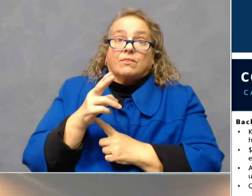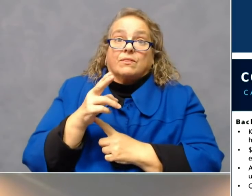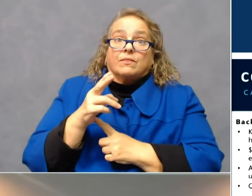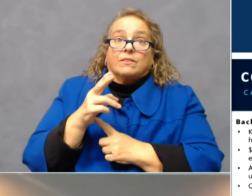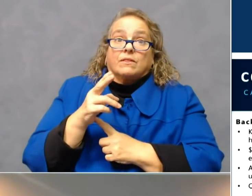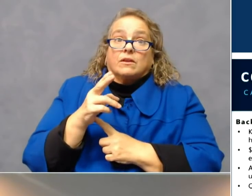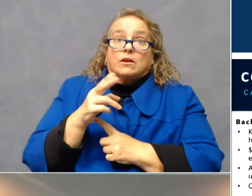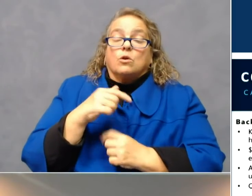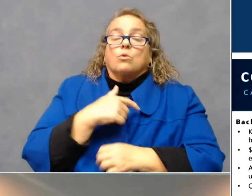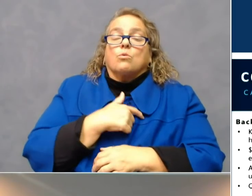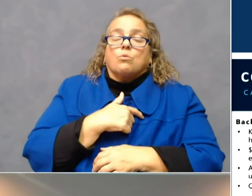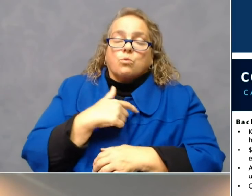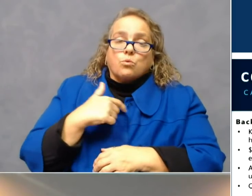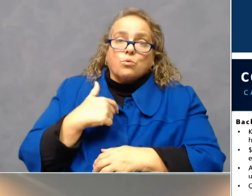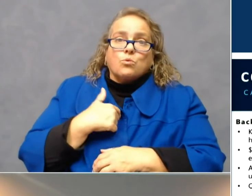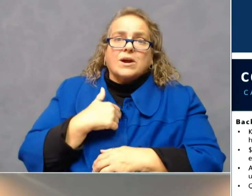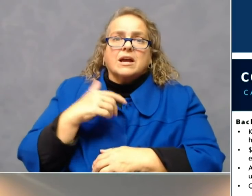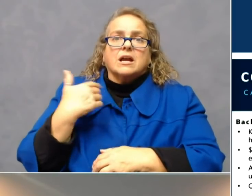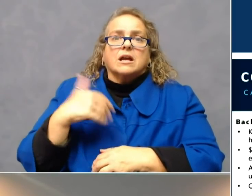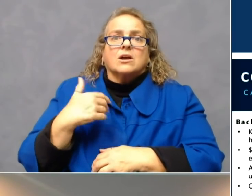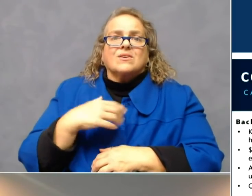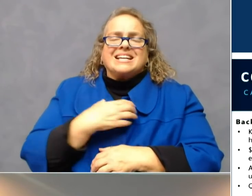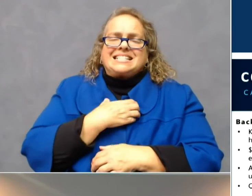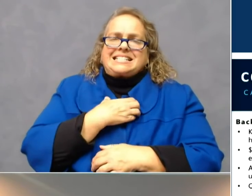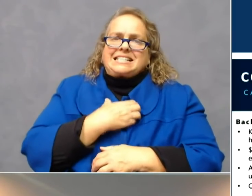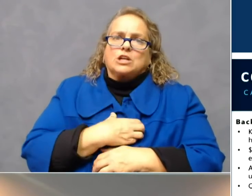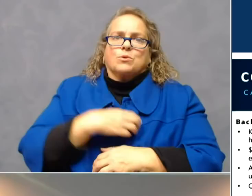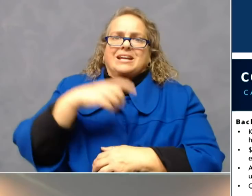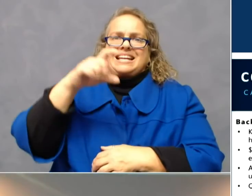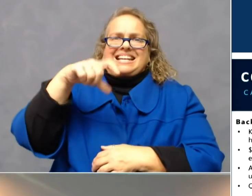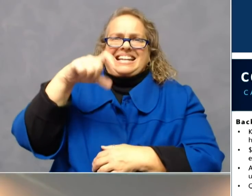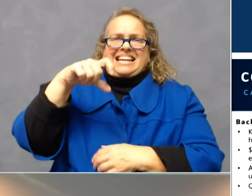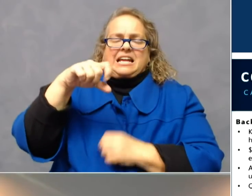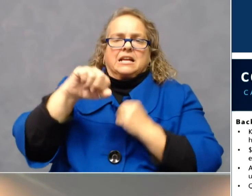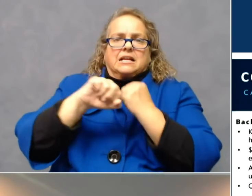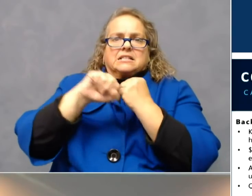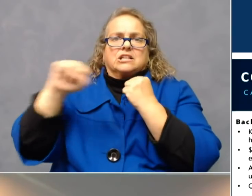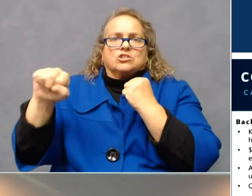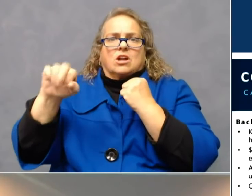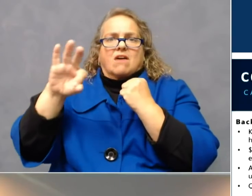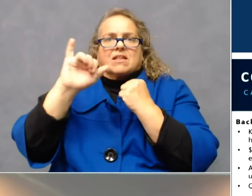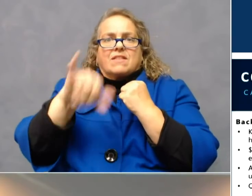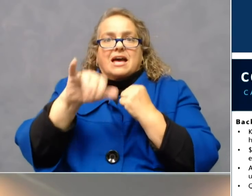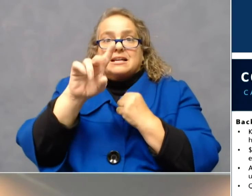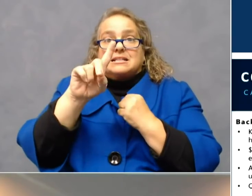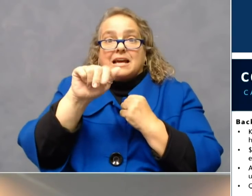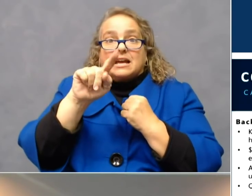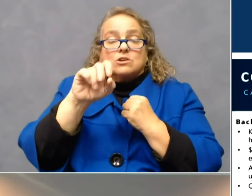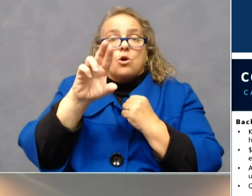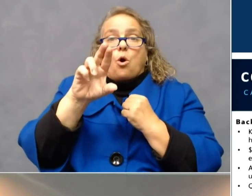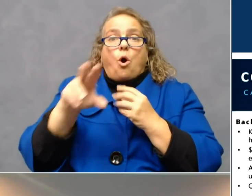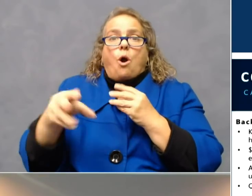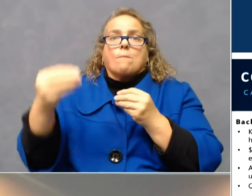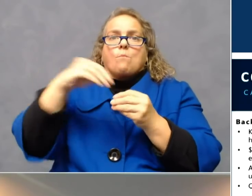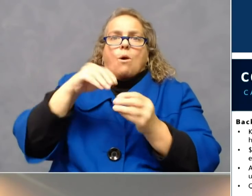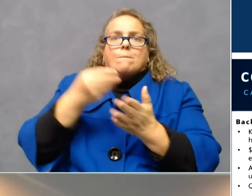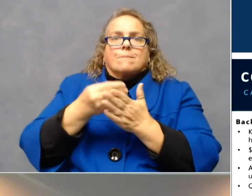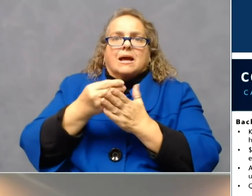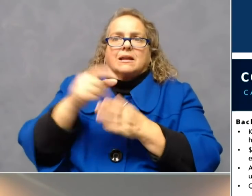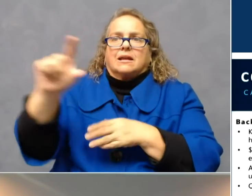need either an extension of that date or additional funding or both in order to take this program